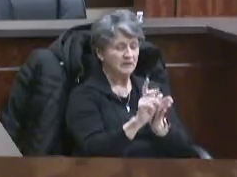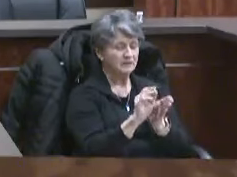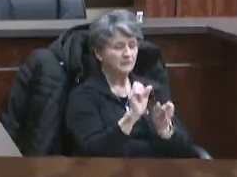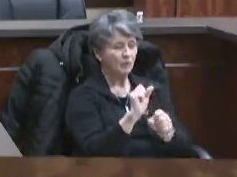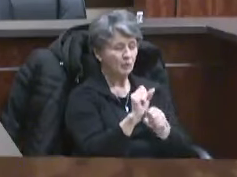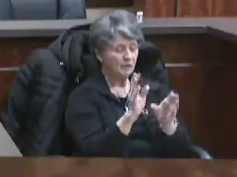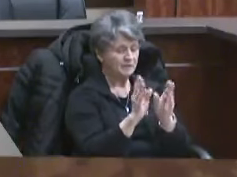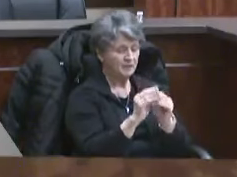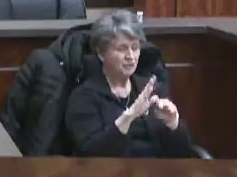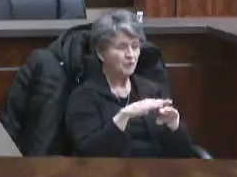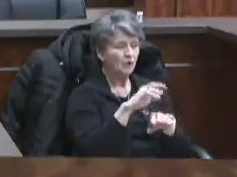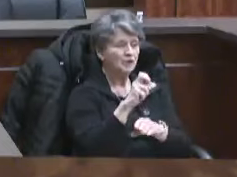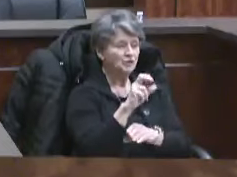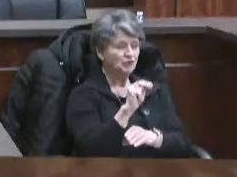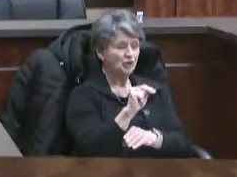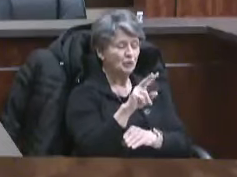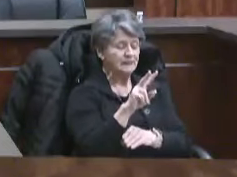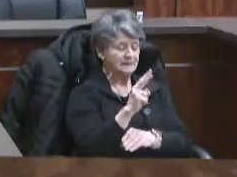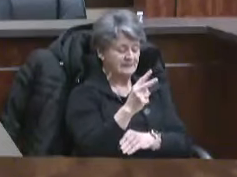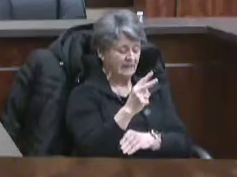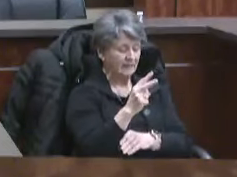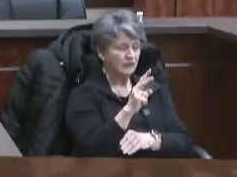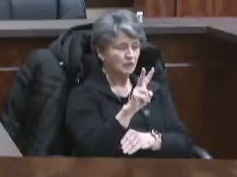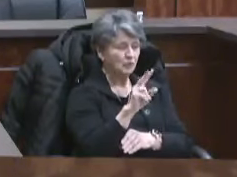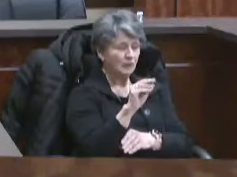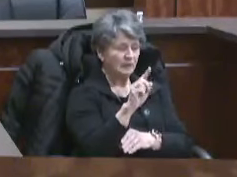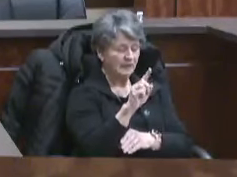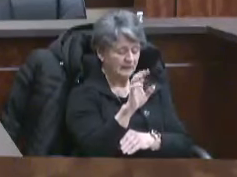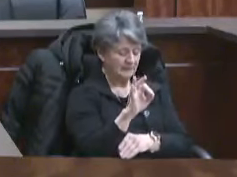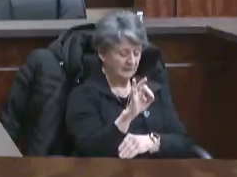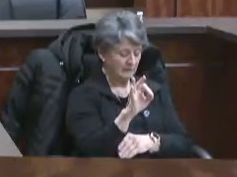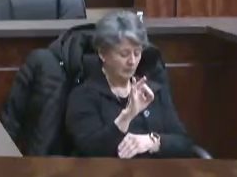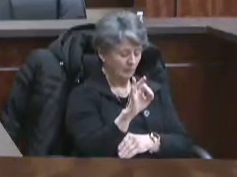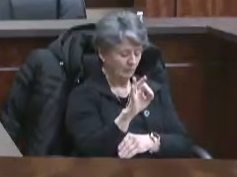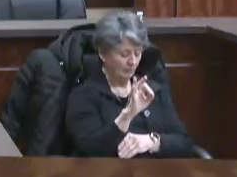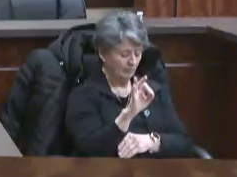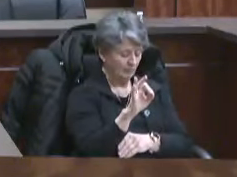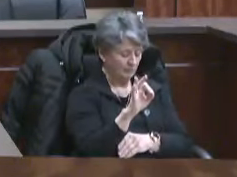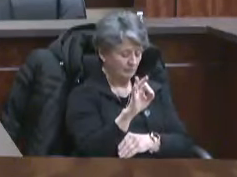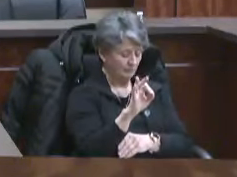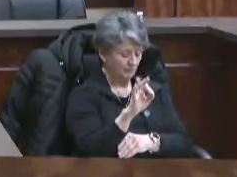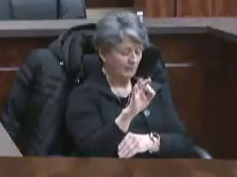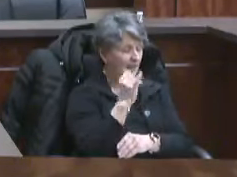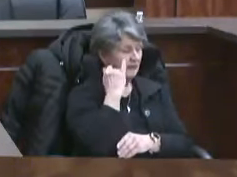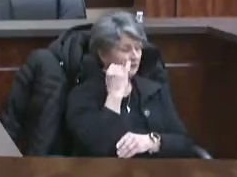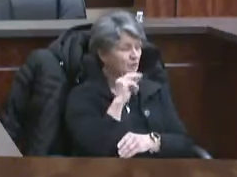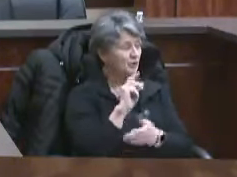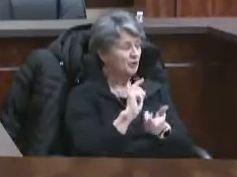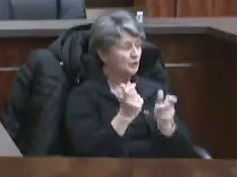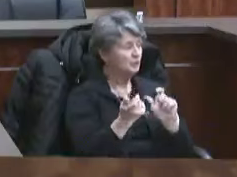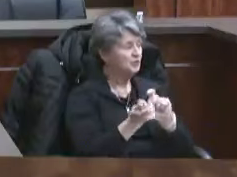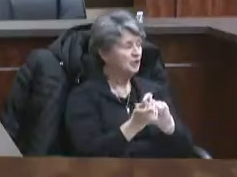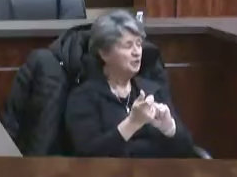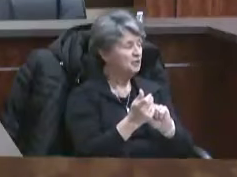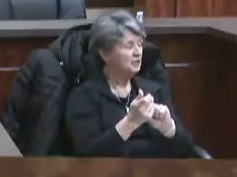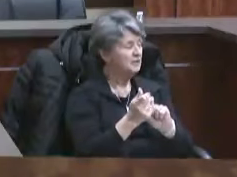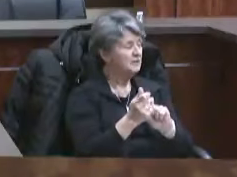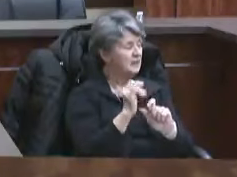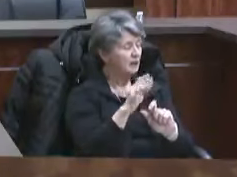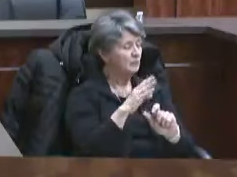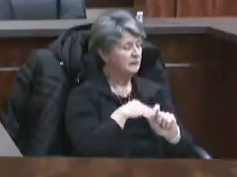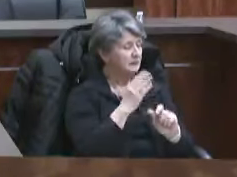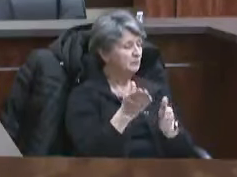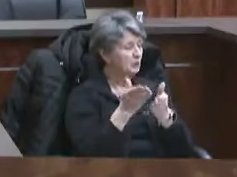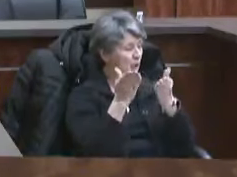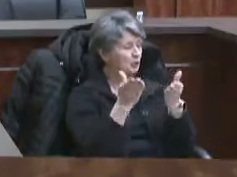session on January 2nd, 2019. There are no changes or modifications, Council. I'll entertain a